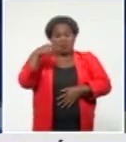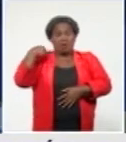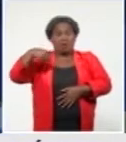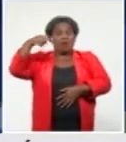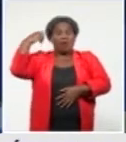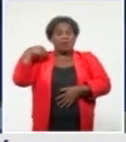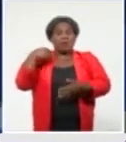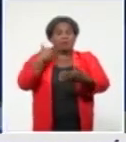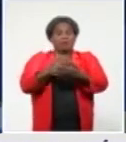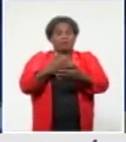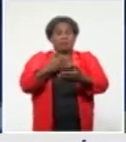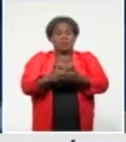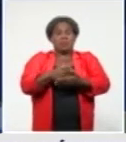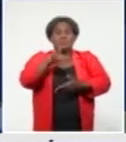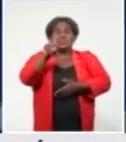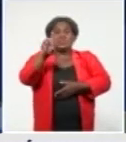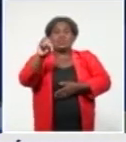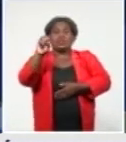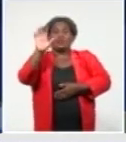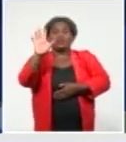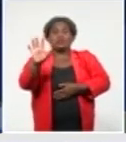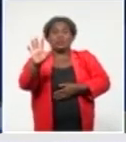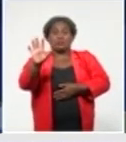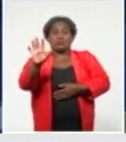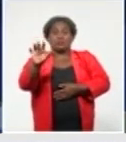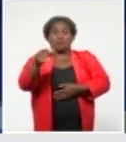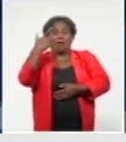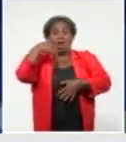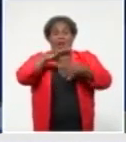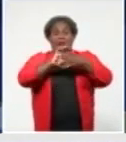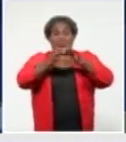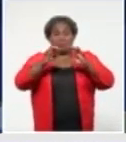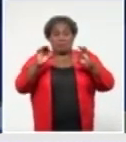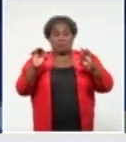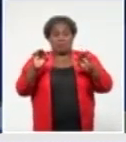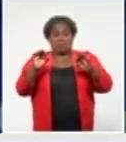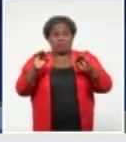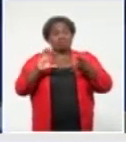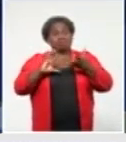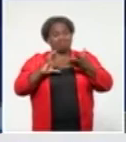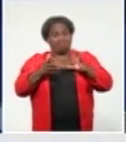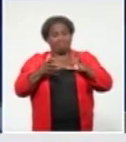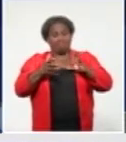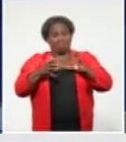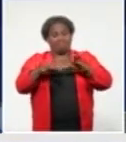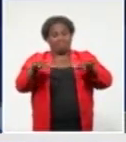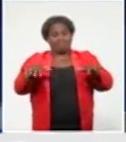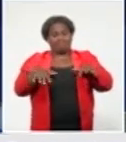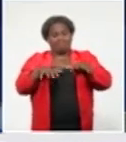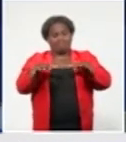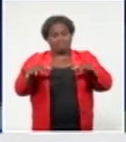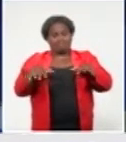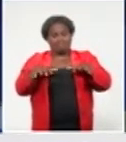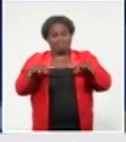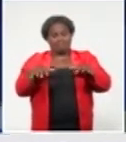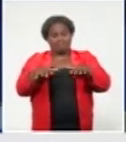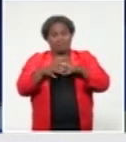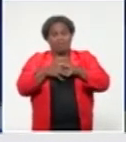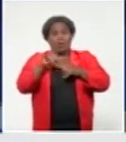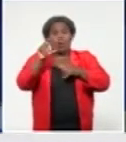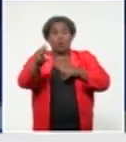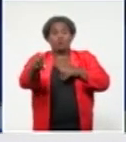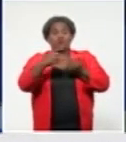Havana province with 2,644. Villa Clara, a good number, 564.